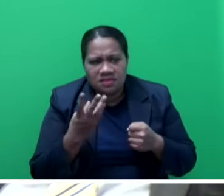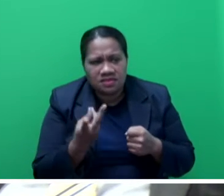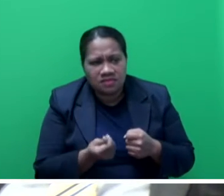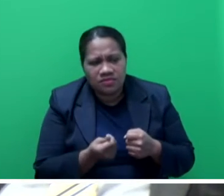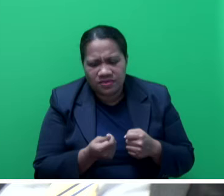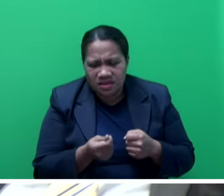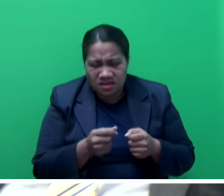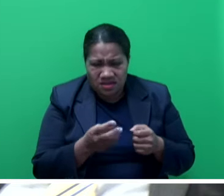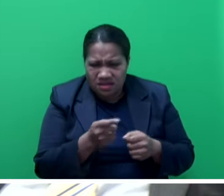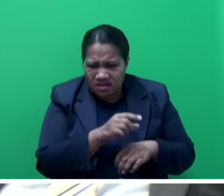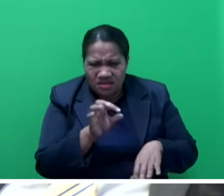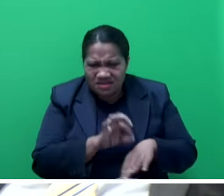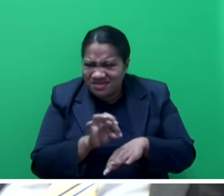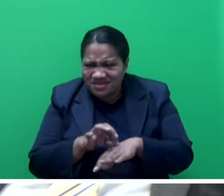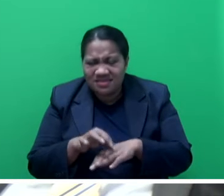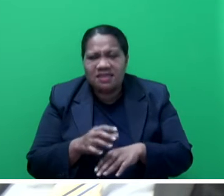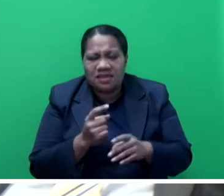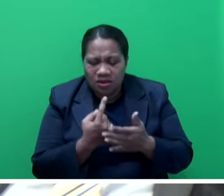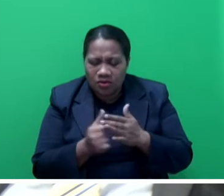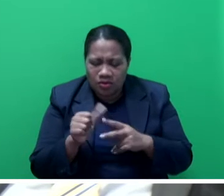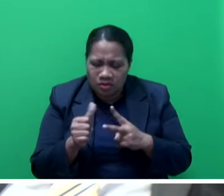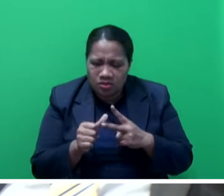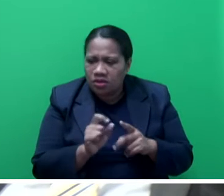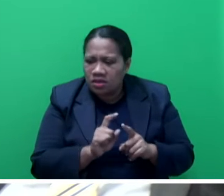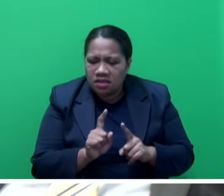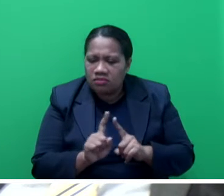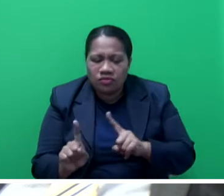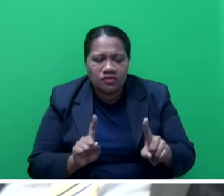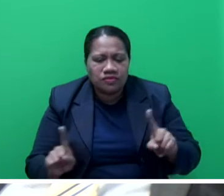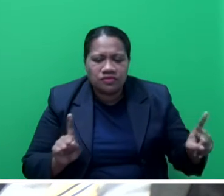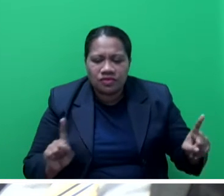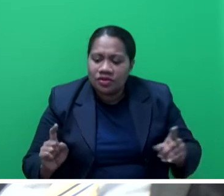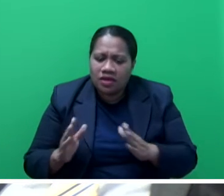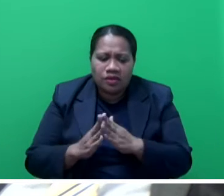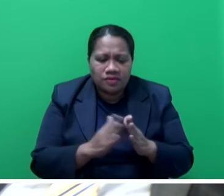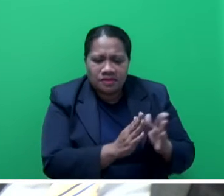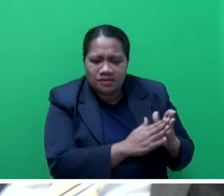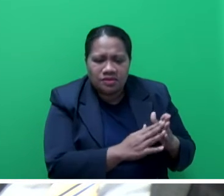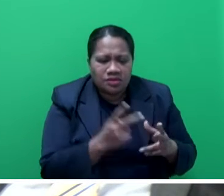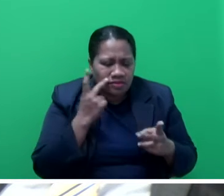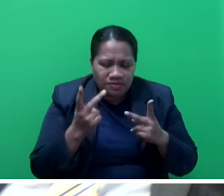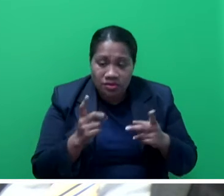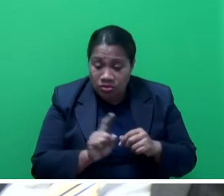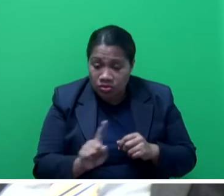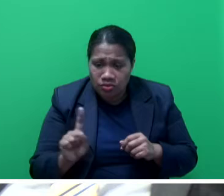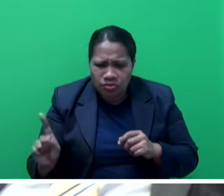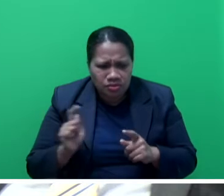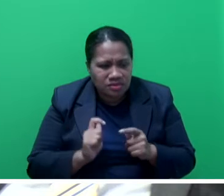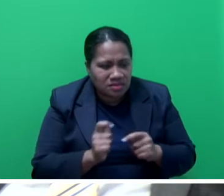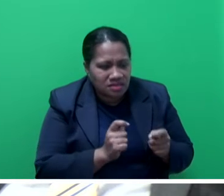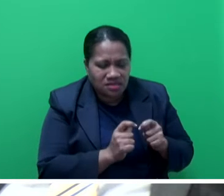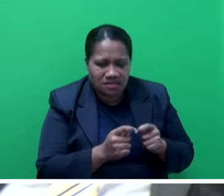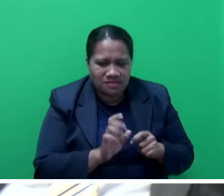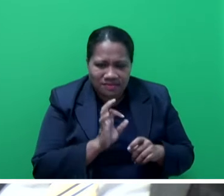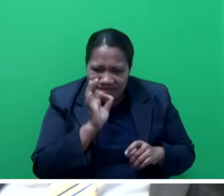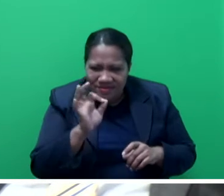teams conducted house-to-house visits, reaching 97% of the population. This massive undertaking has become